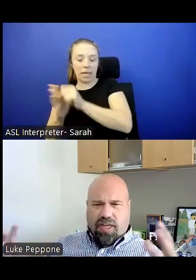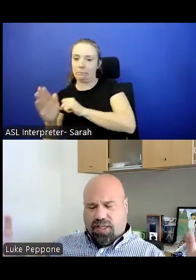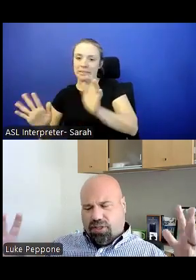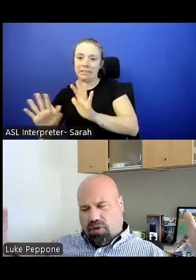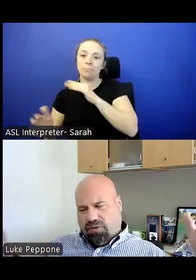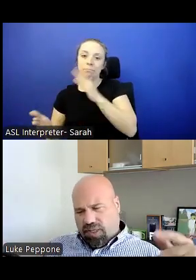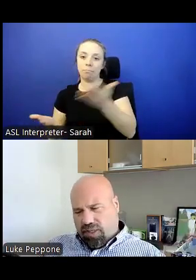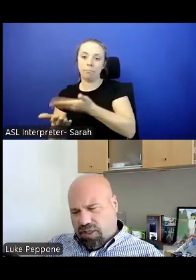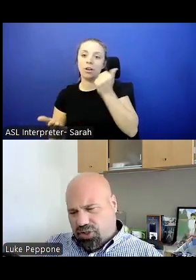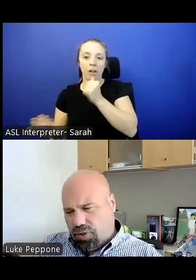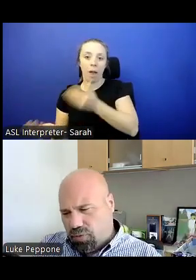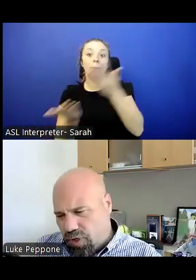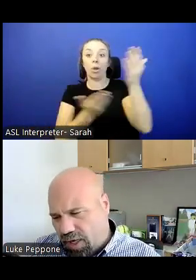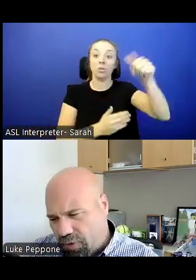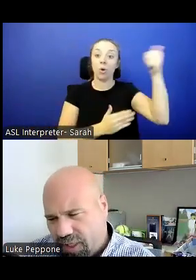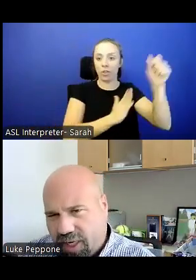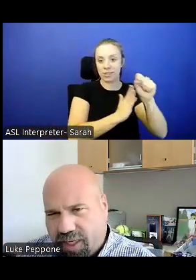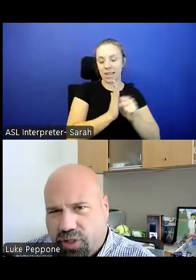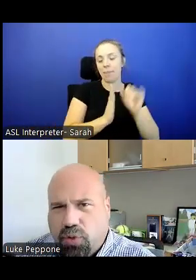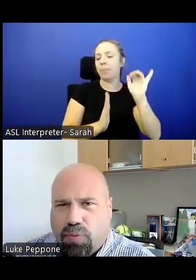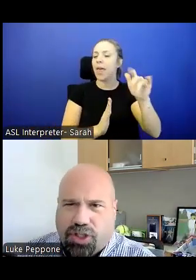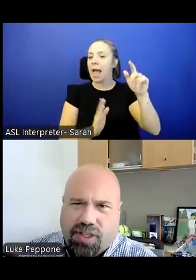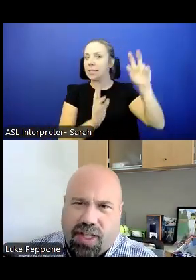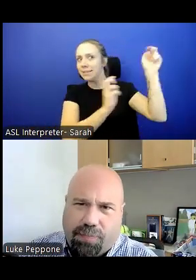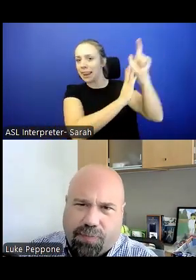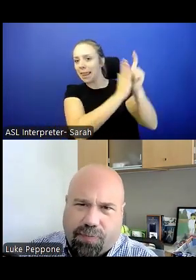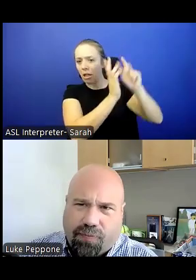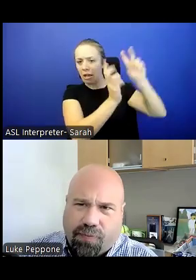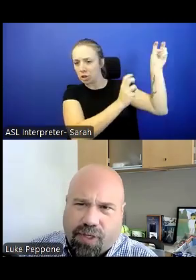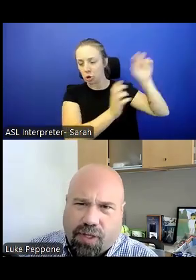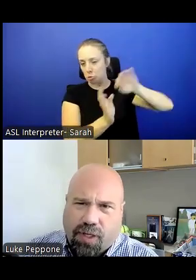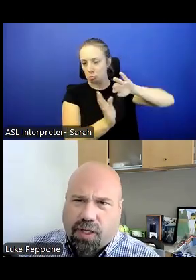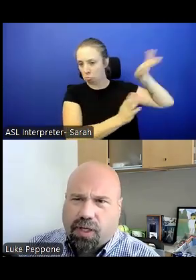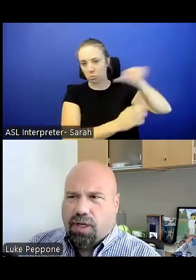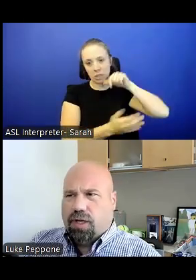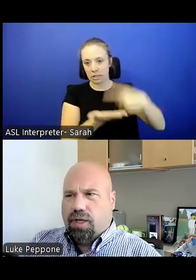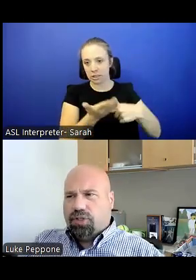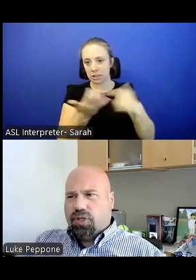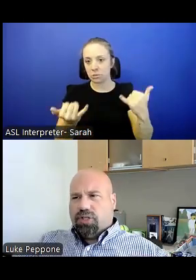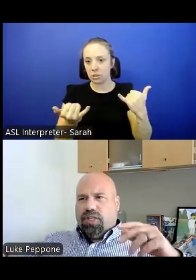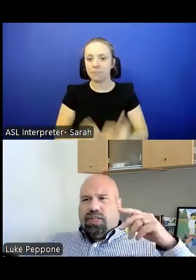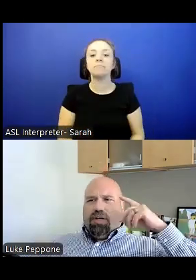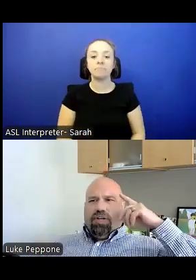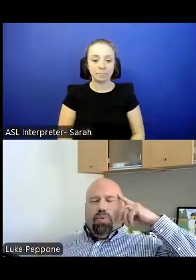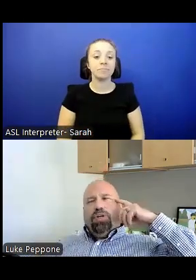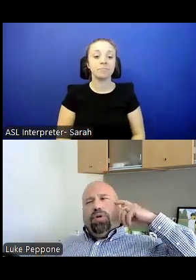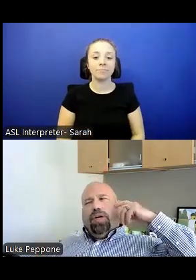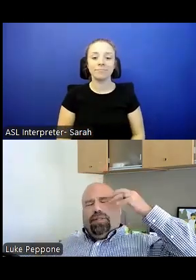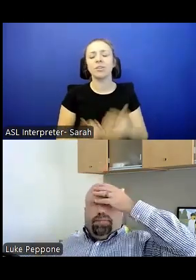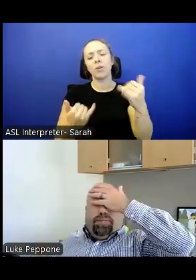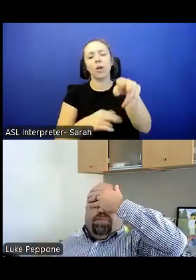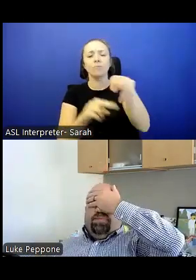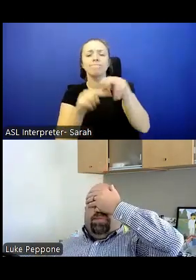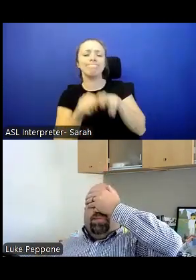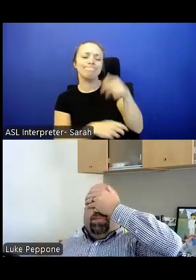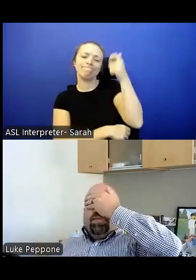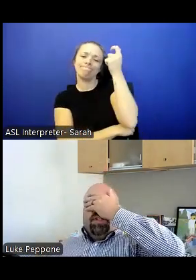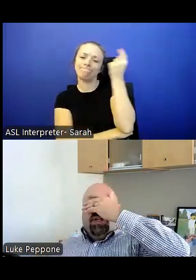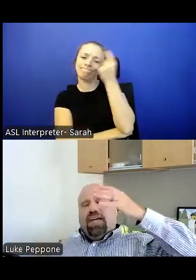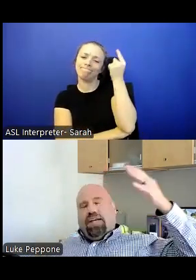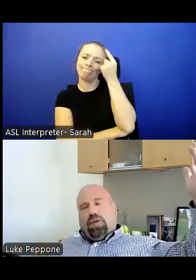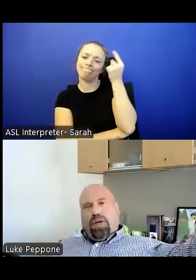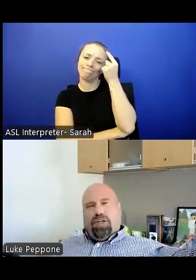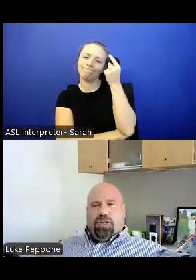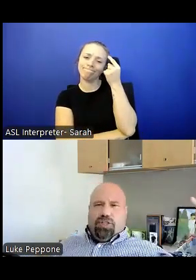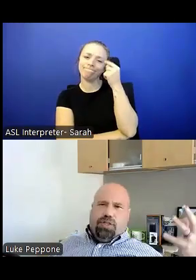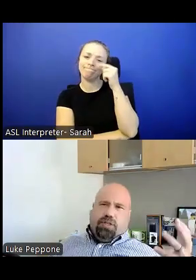And again, that's sort of a legal issue. We're not really going to get too much into that. So you're sitting here and you're wondering, and you're